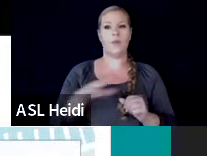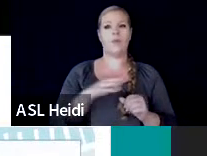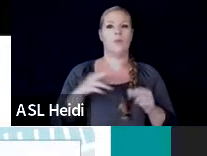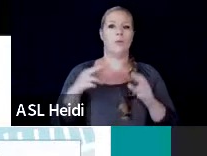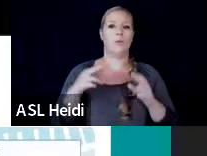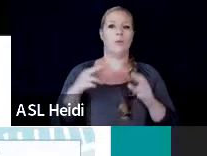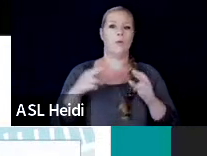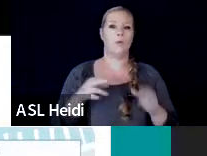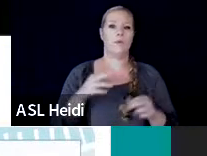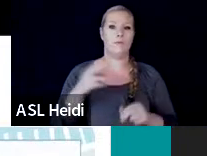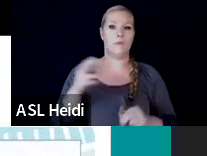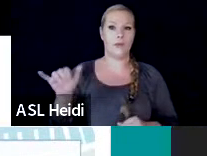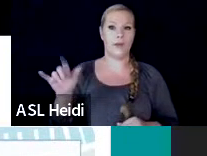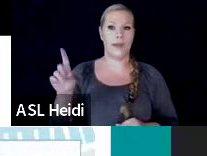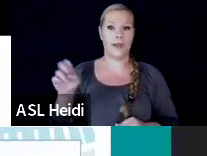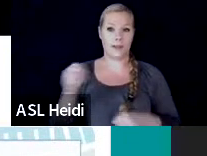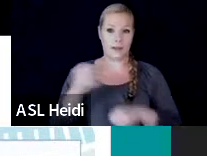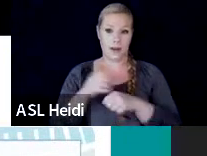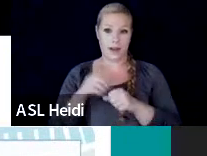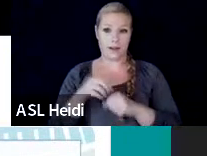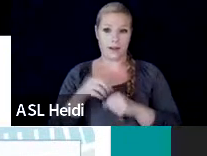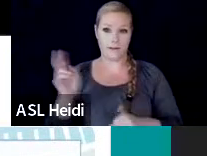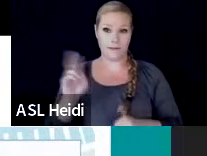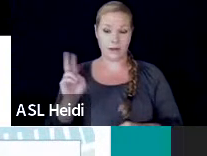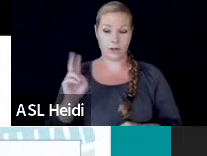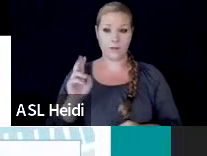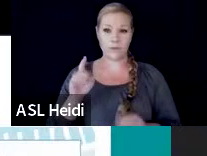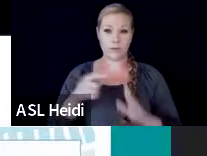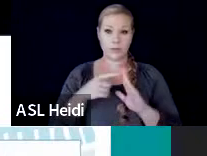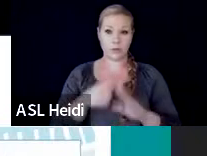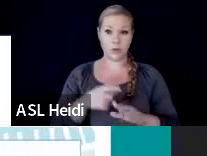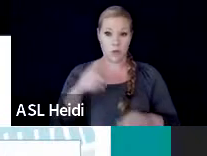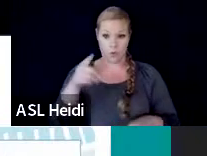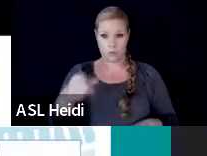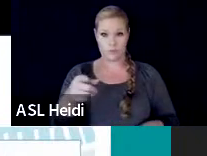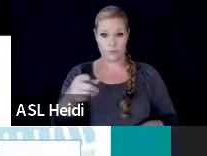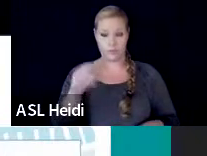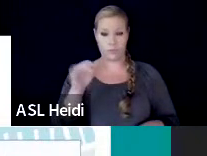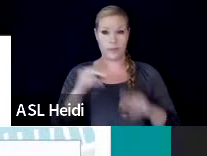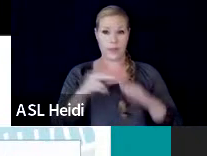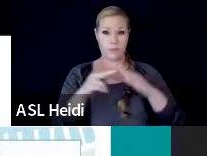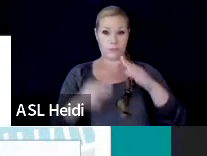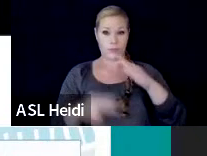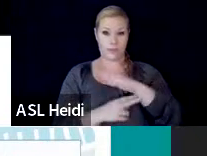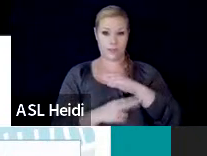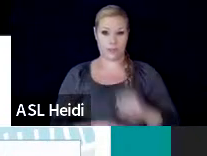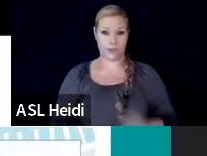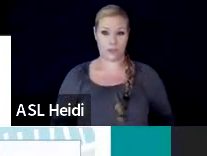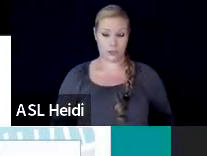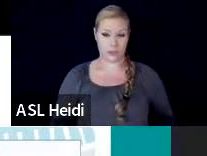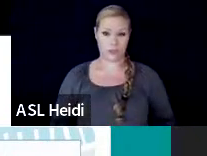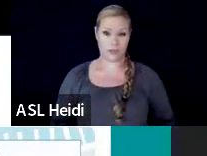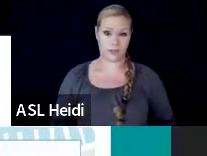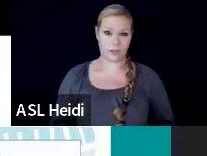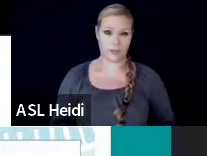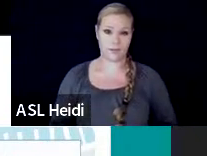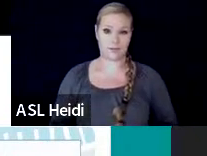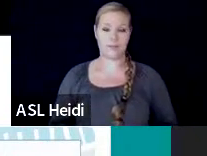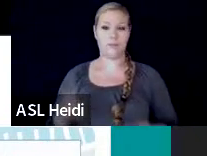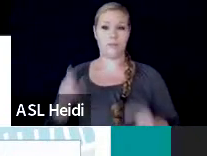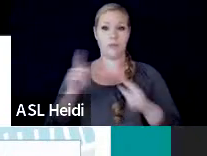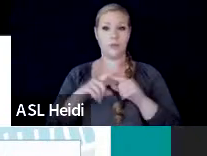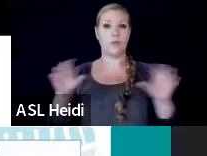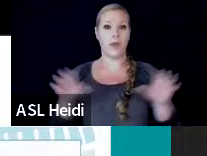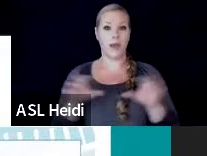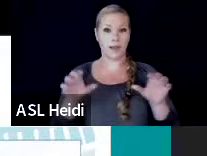Island in Vancouver. It's shown across that arterial bridge connecting into the active transportation